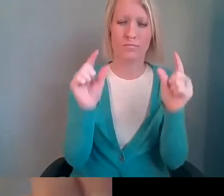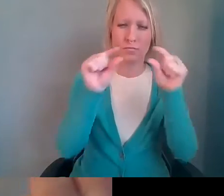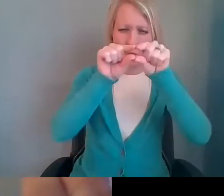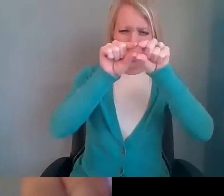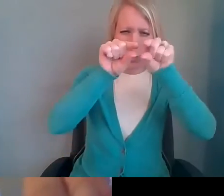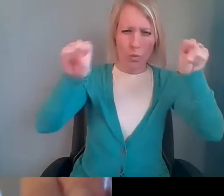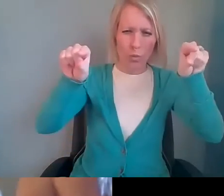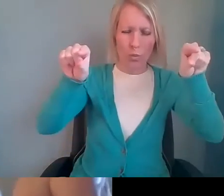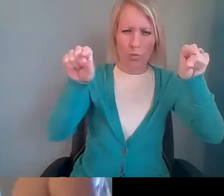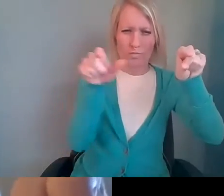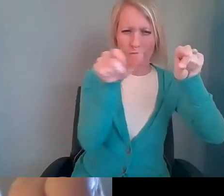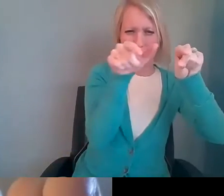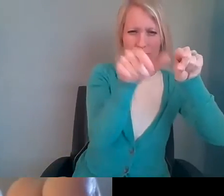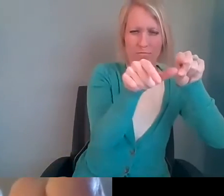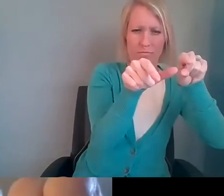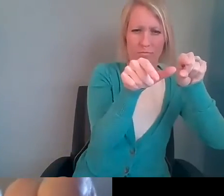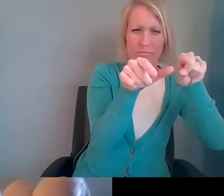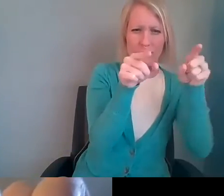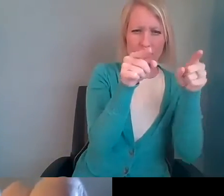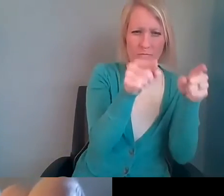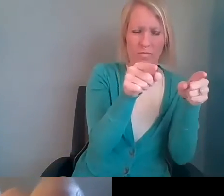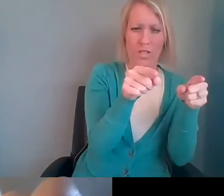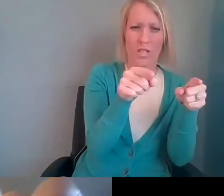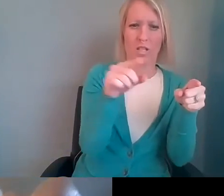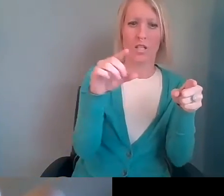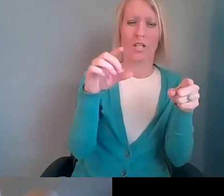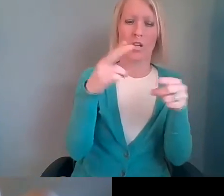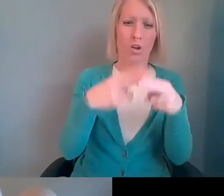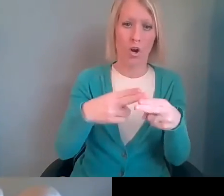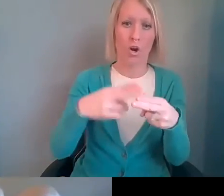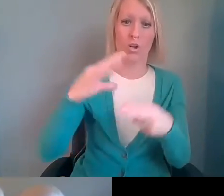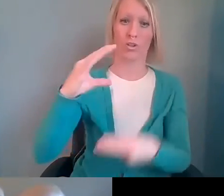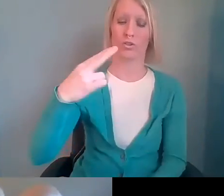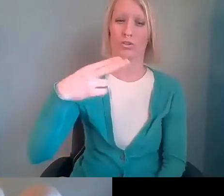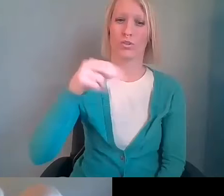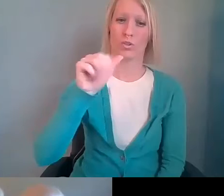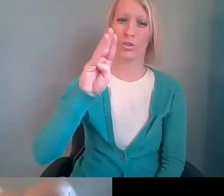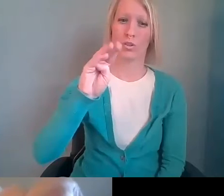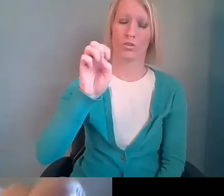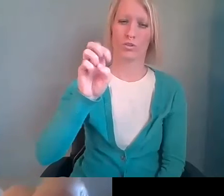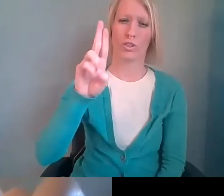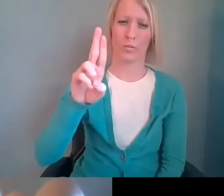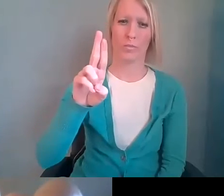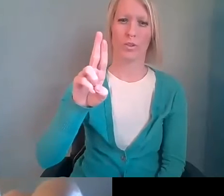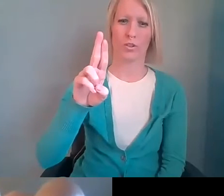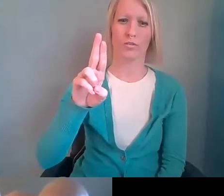not, but this is how. So there's a plunger right here. There's a little plunger right